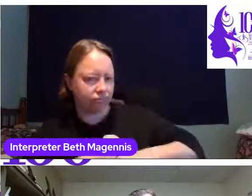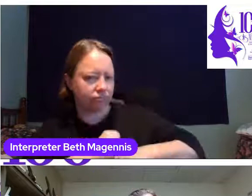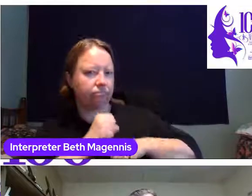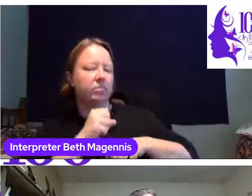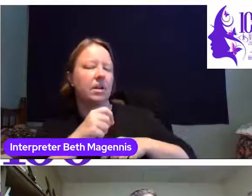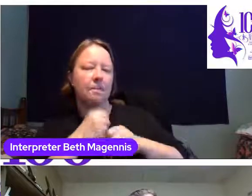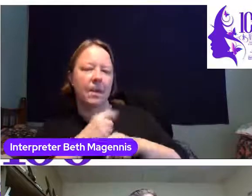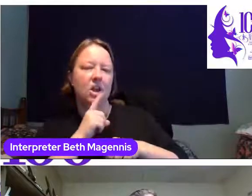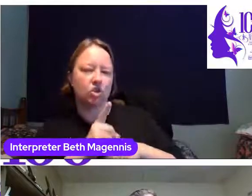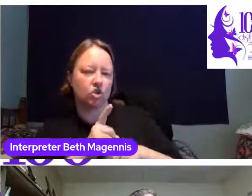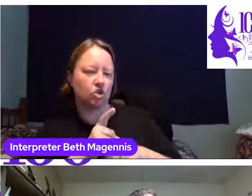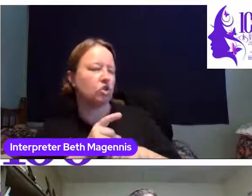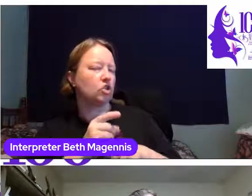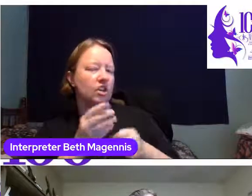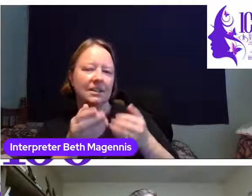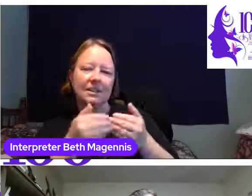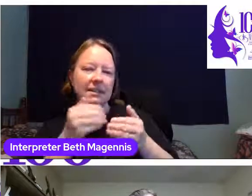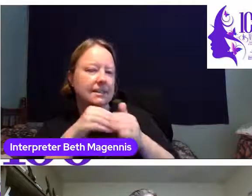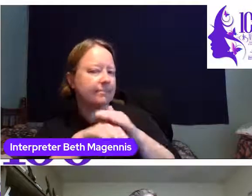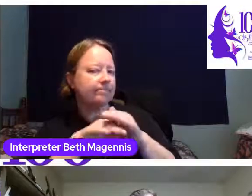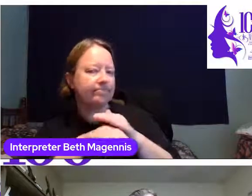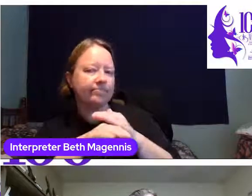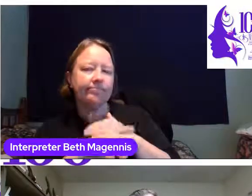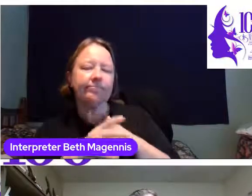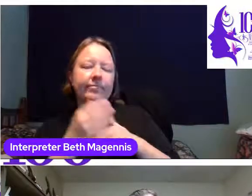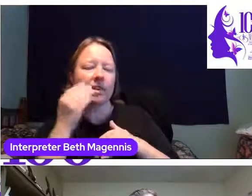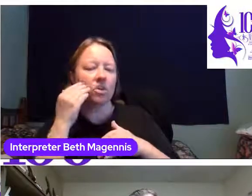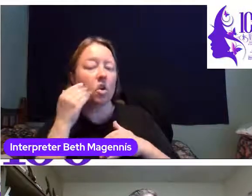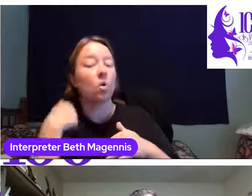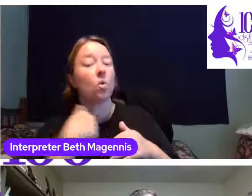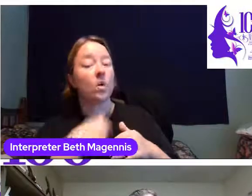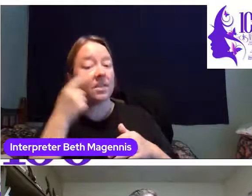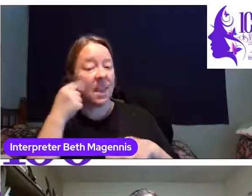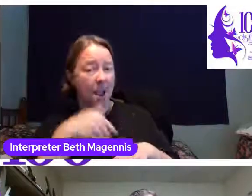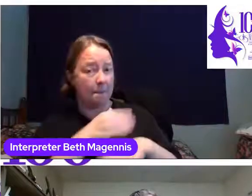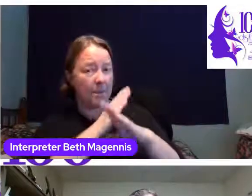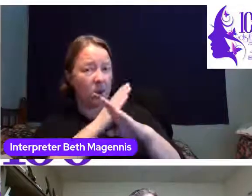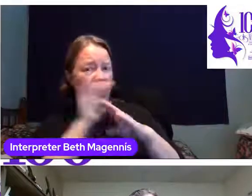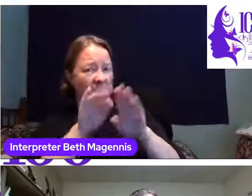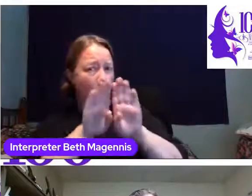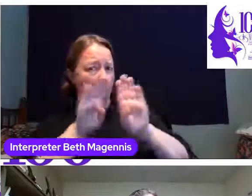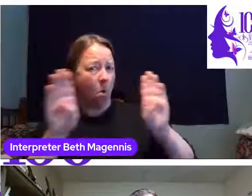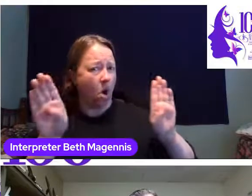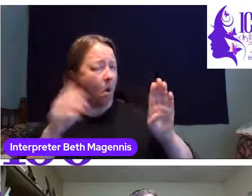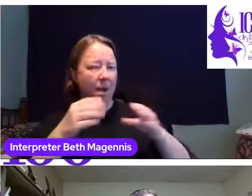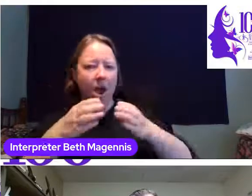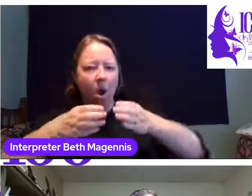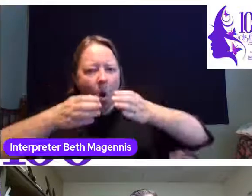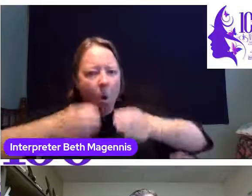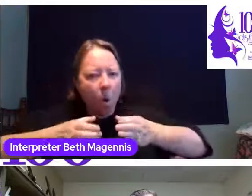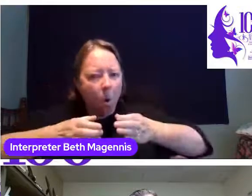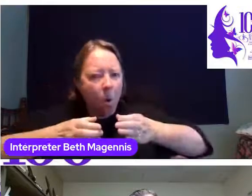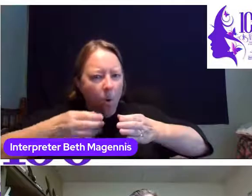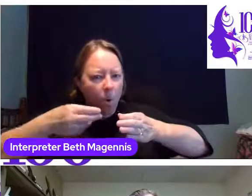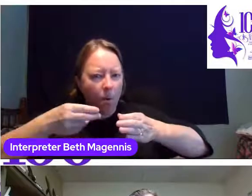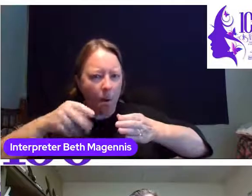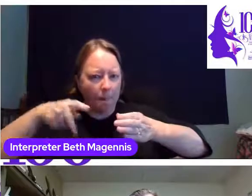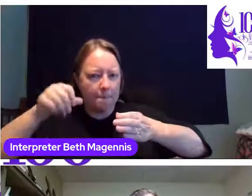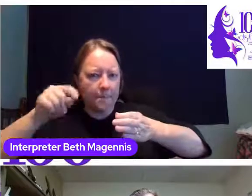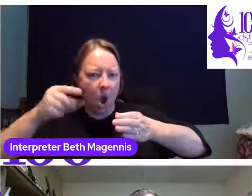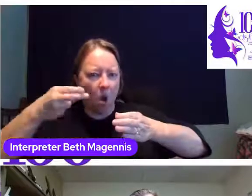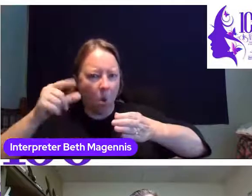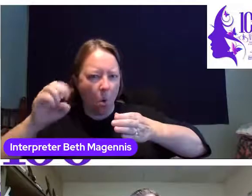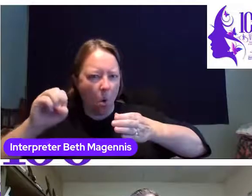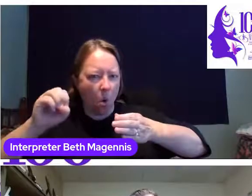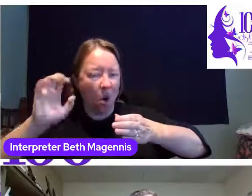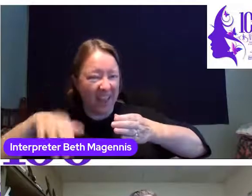down. Because even though we think of a barrier as a wall, but a pothole can be a barrier too, and that is